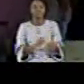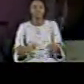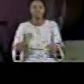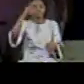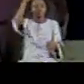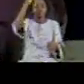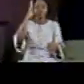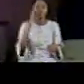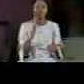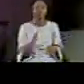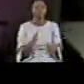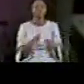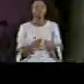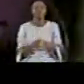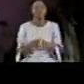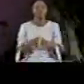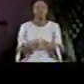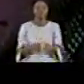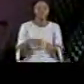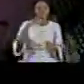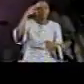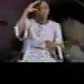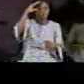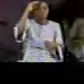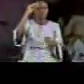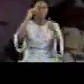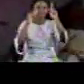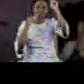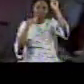you couldn't walk before begin to walk